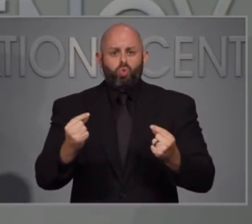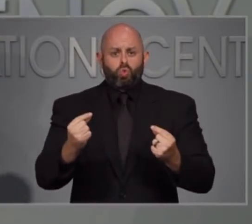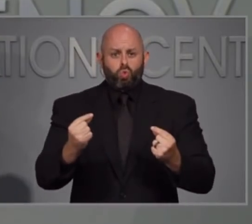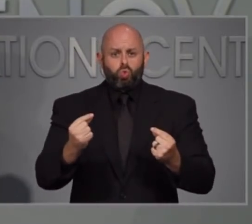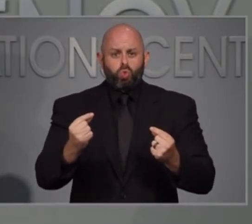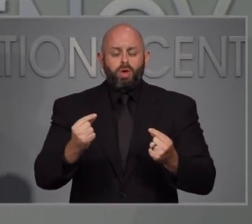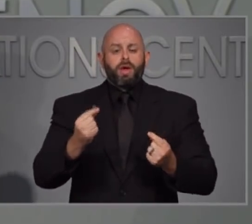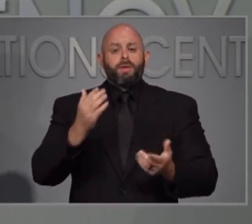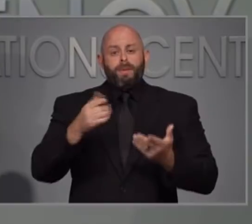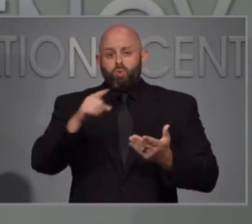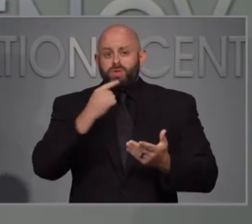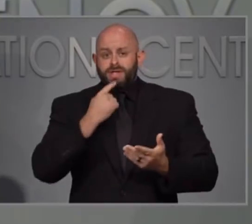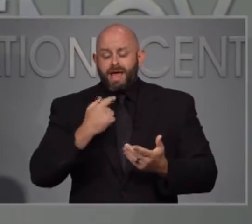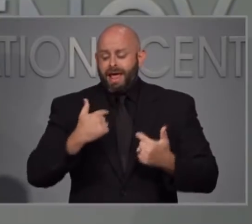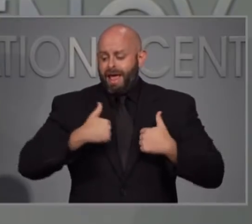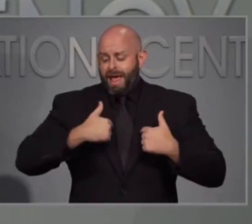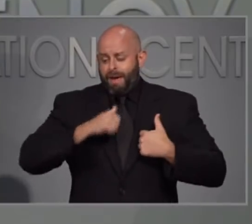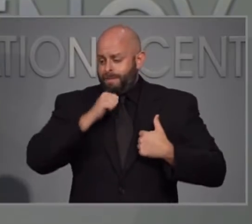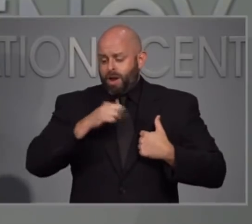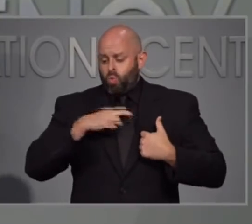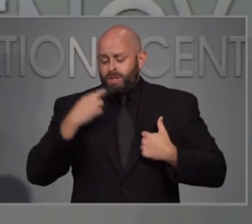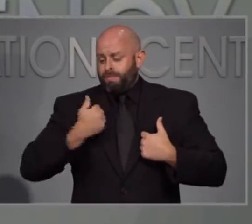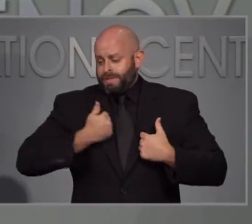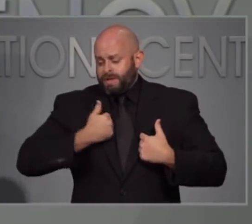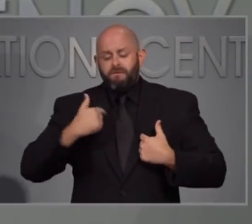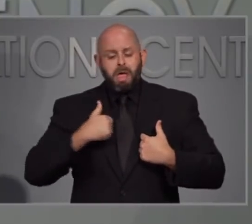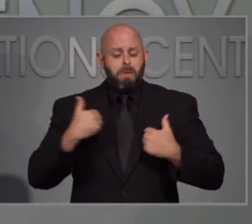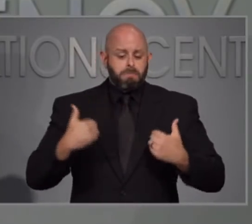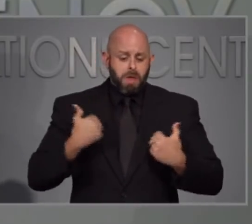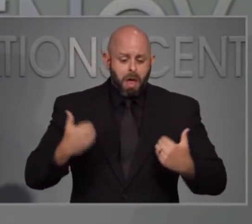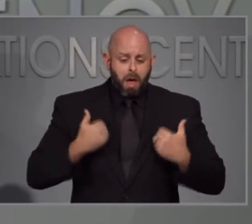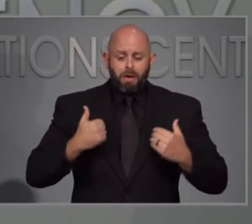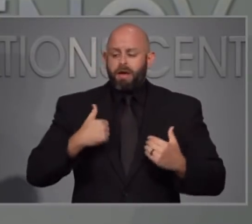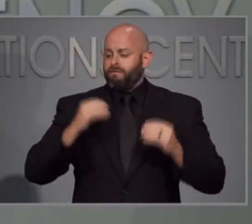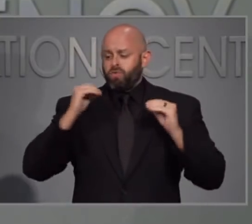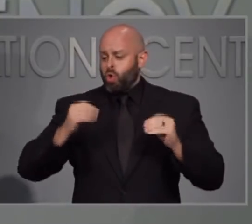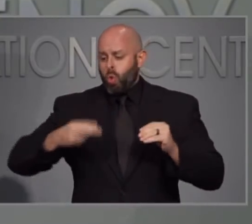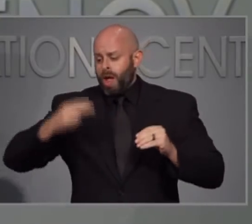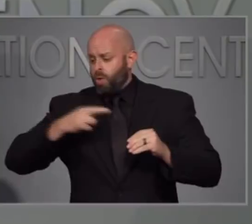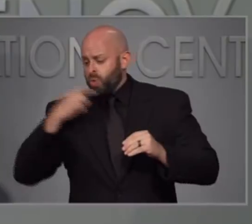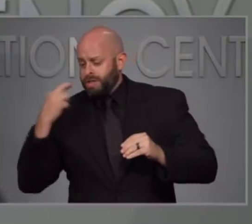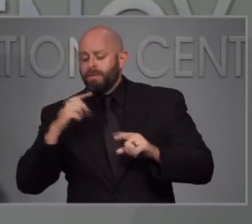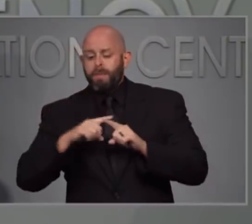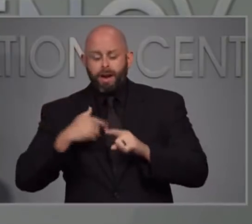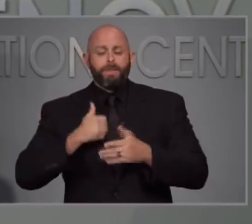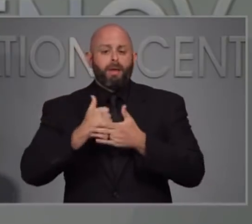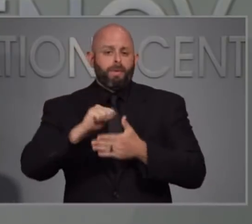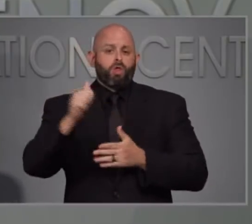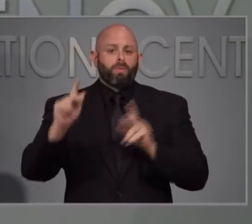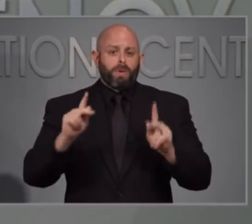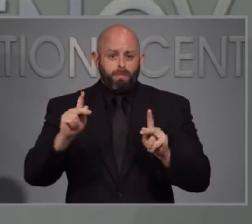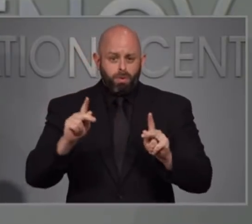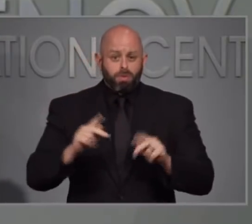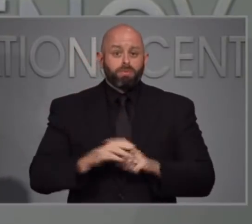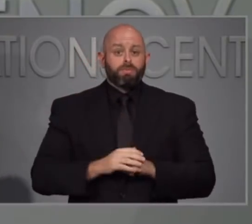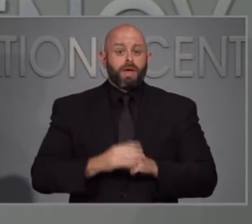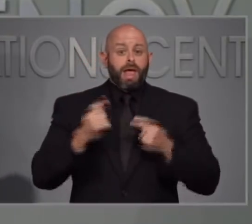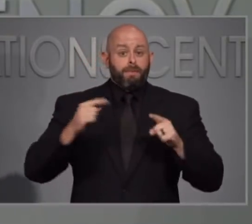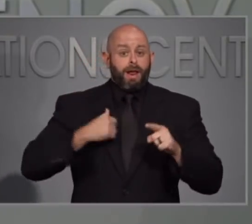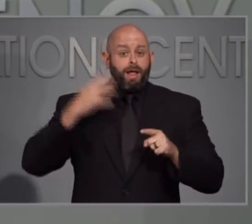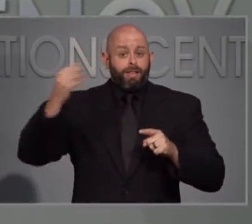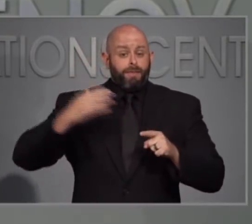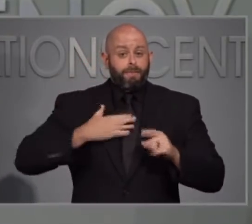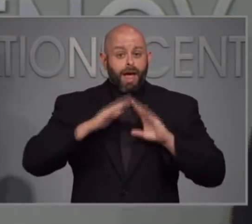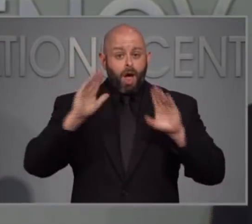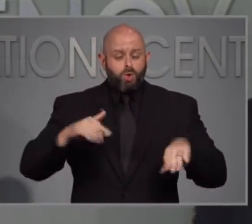I may not be personally at risk, but I know that I can be a risk to others. And I'm going to take this face covering. I'm going to grab my keys when I go out, and every time I'm going to